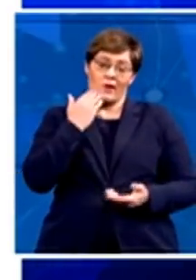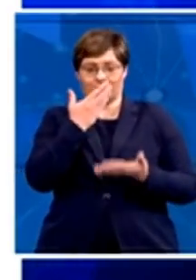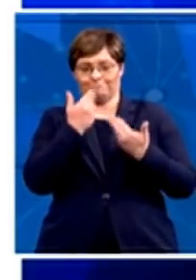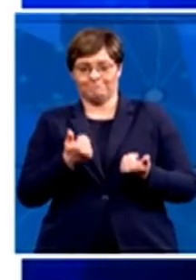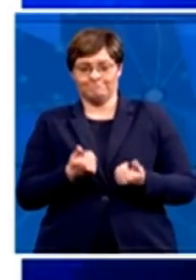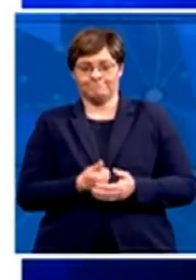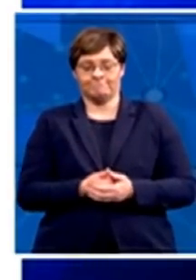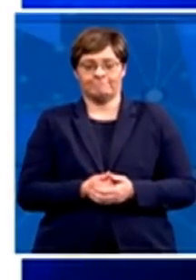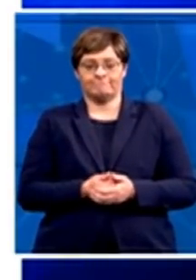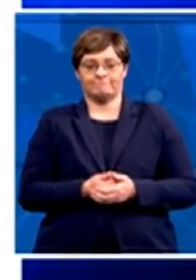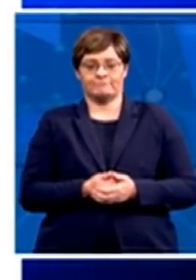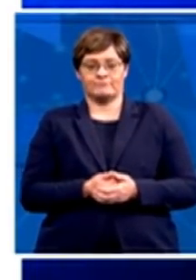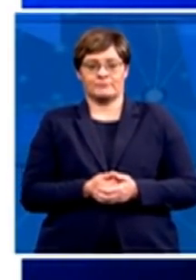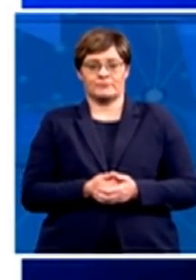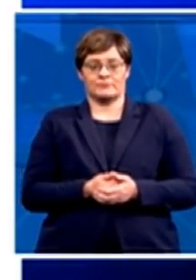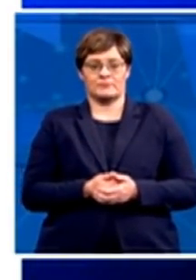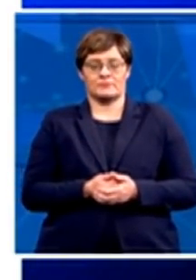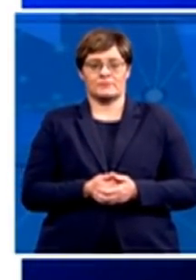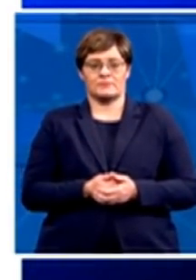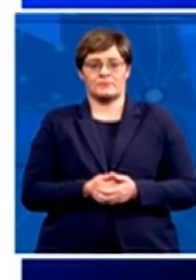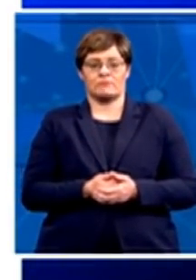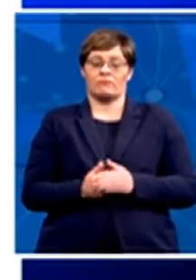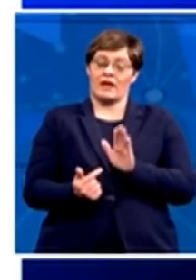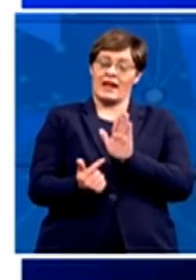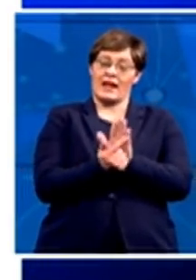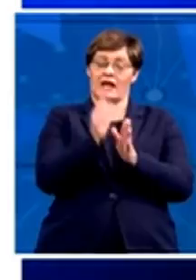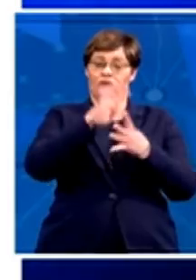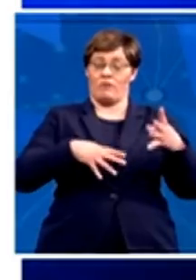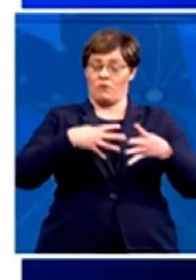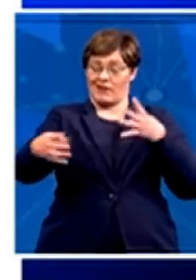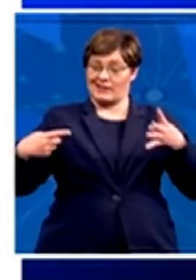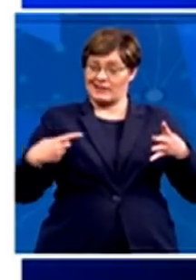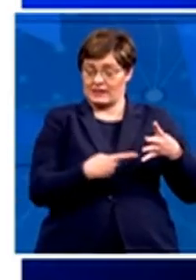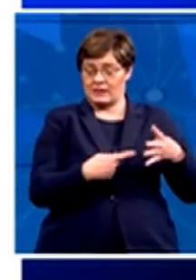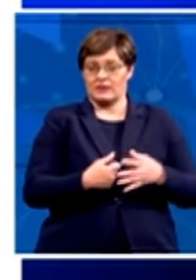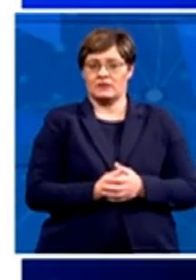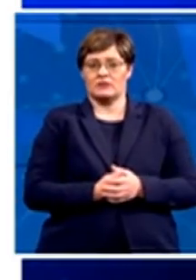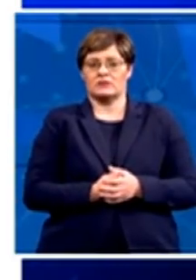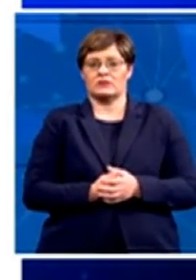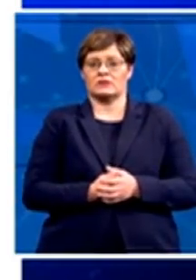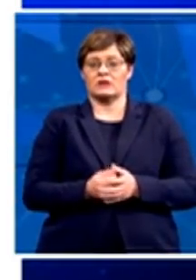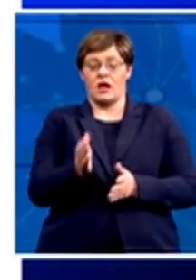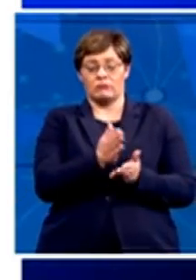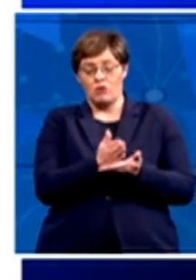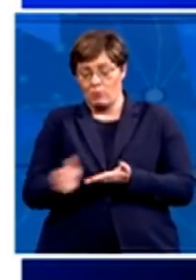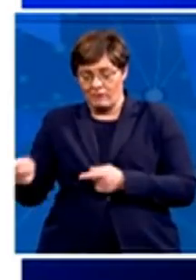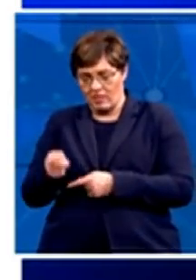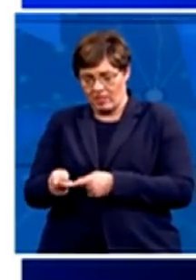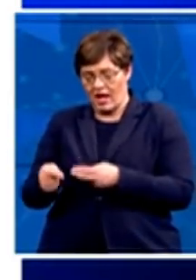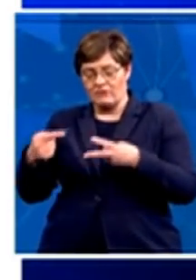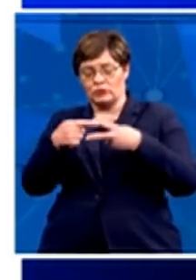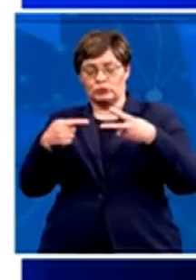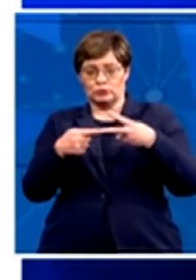In terms of the legal framework, the process for removal is governed by two legal instruments. The